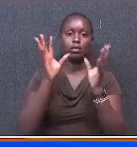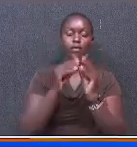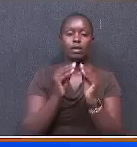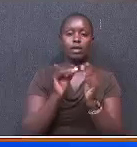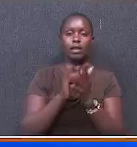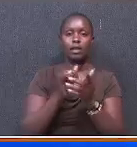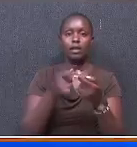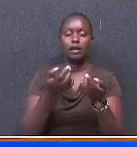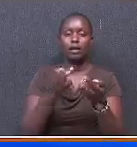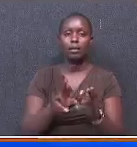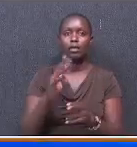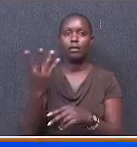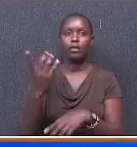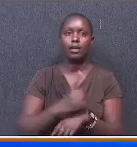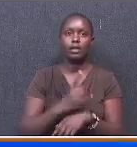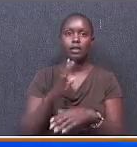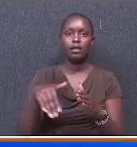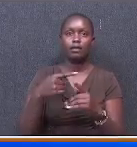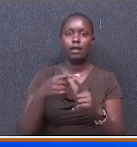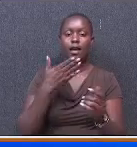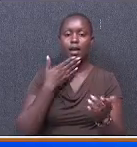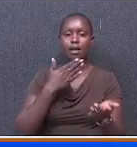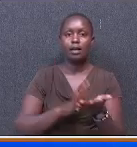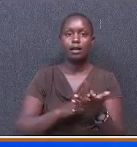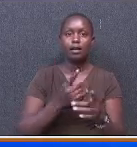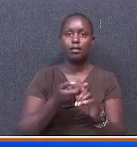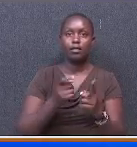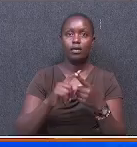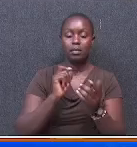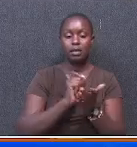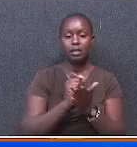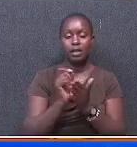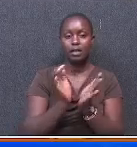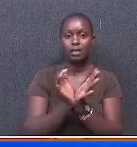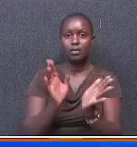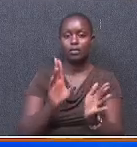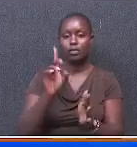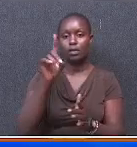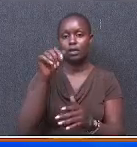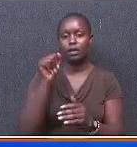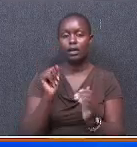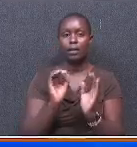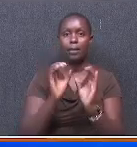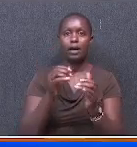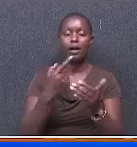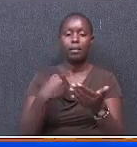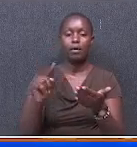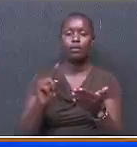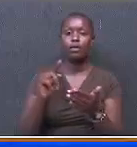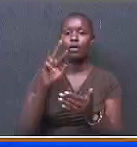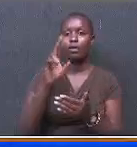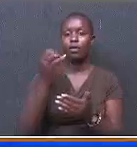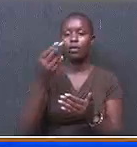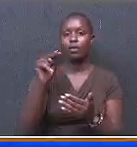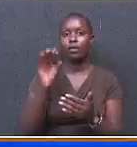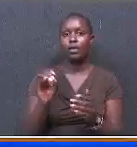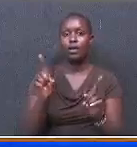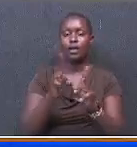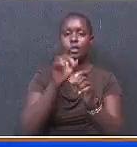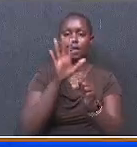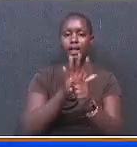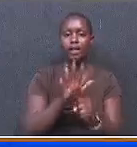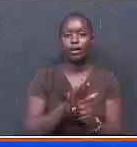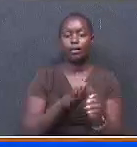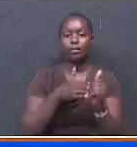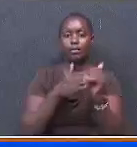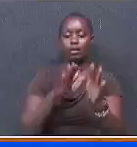convened 4 days after a letter from the Secretary General of UDA Party approving the election of Philip Rono as the leader of majority of the